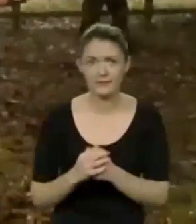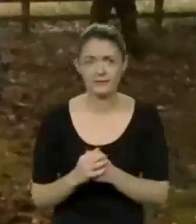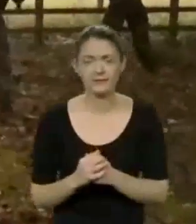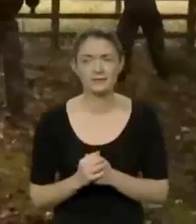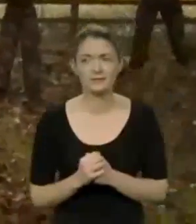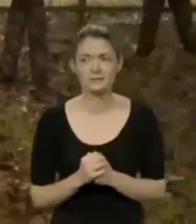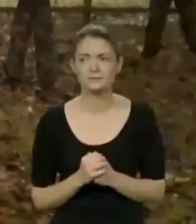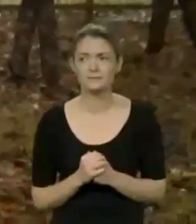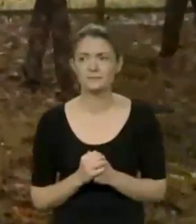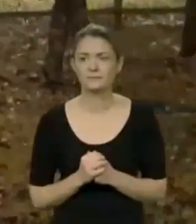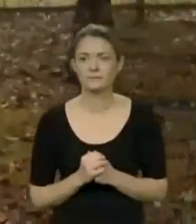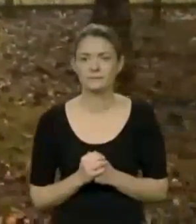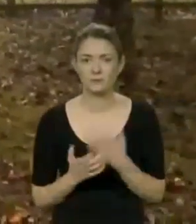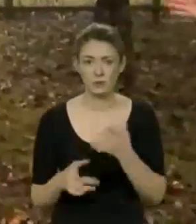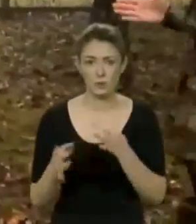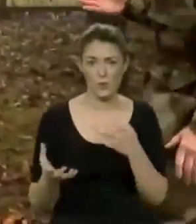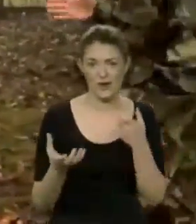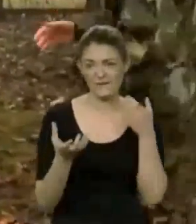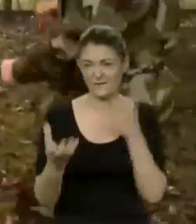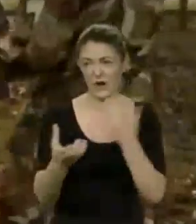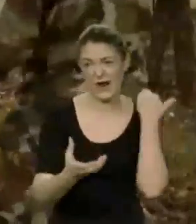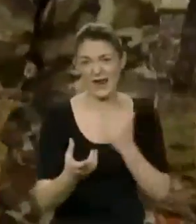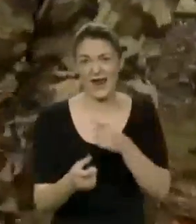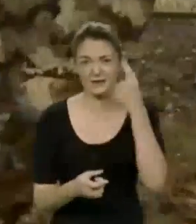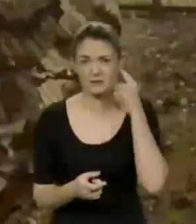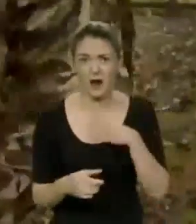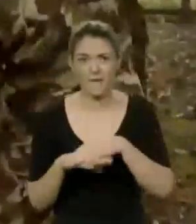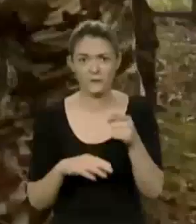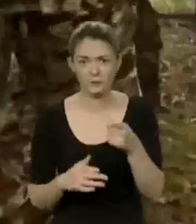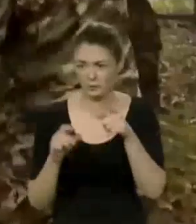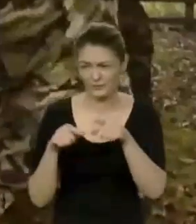No, he's going to take the fucking head off you. You're that slow, right? Do it.